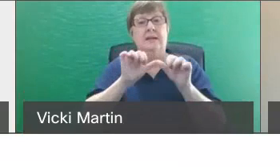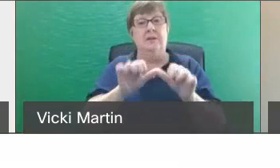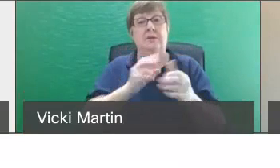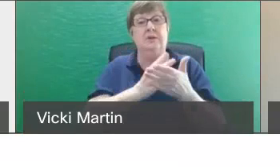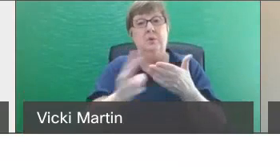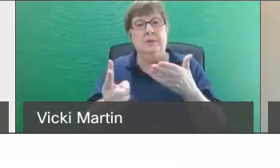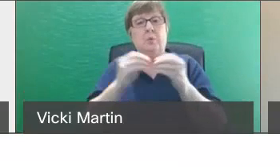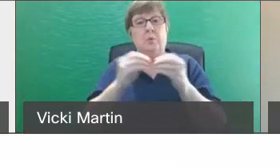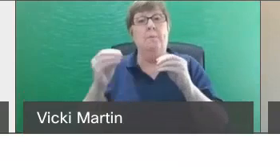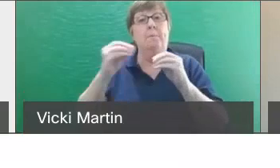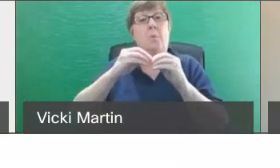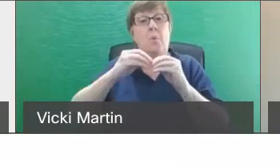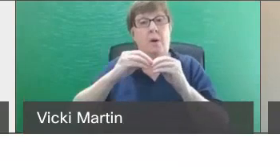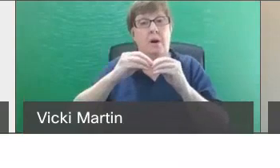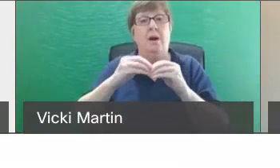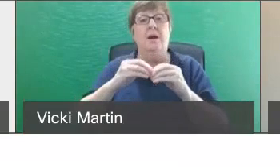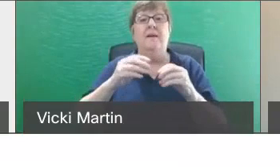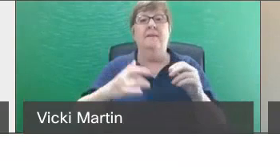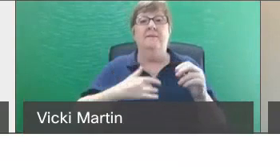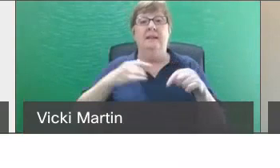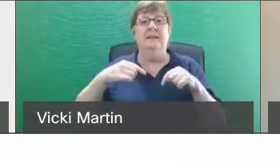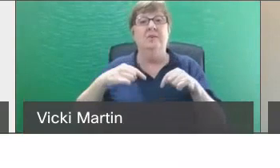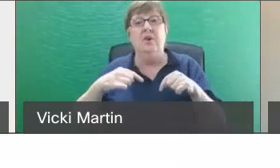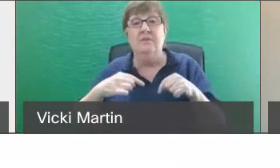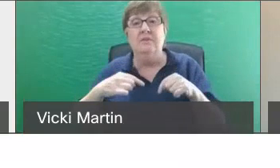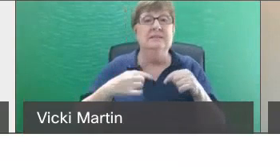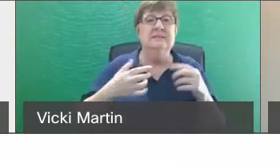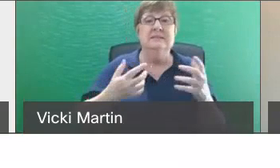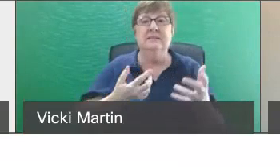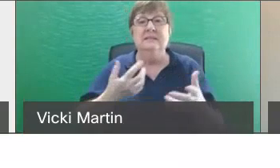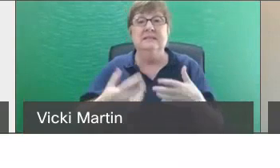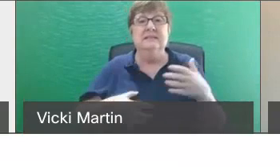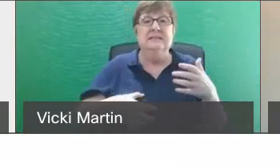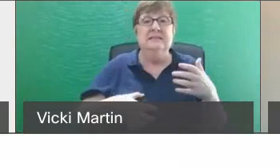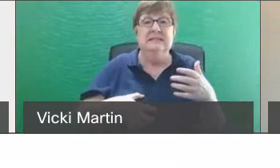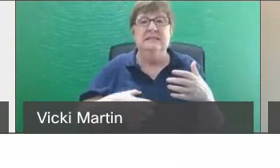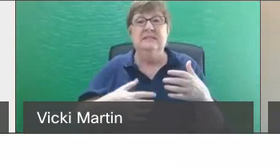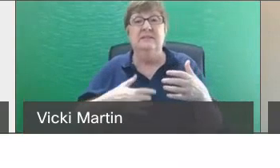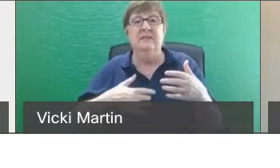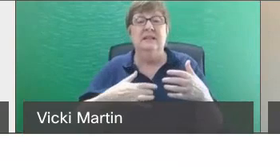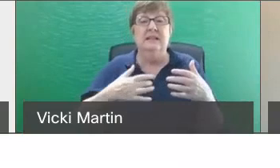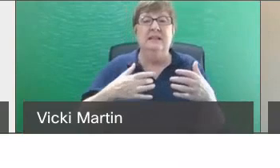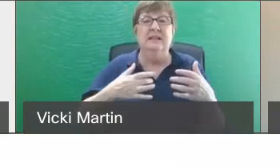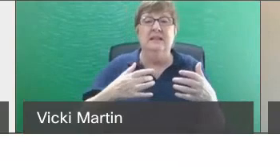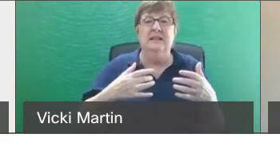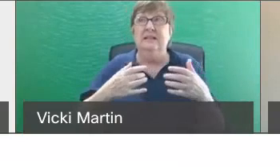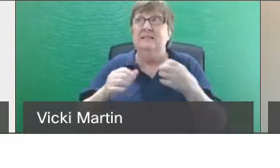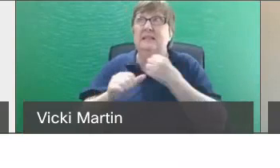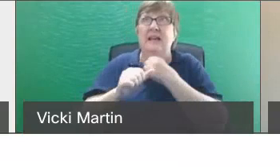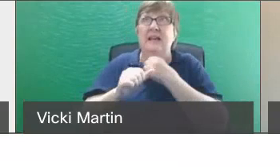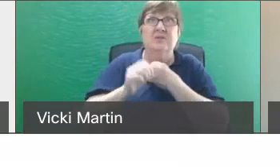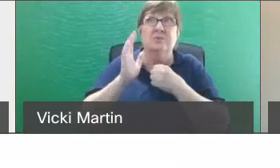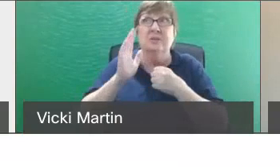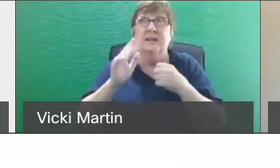nervousness, having an impending sense of danger, panic or doom, increased